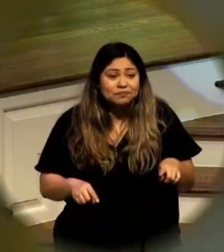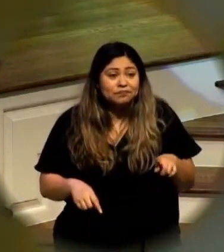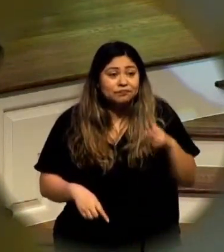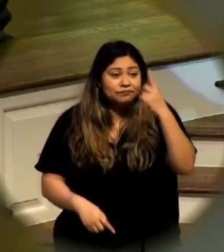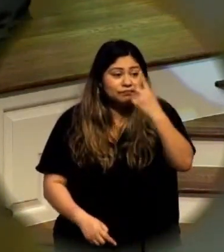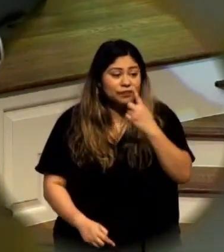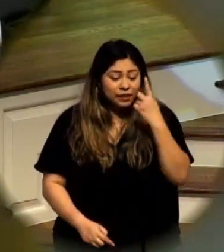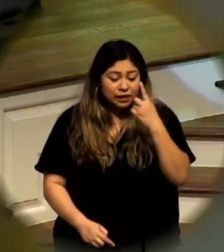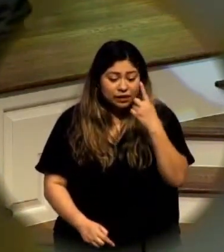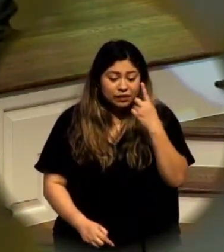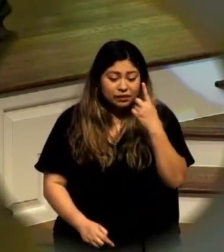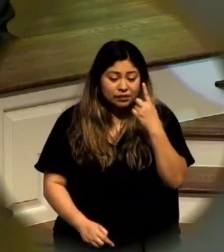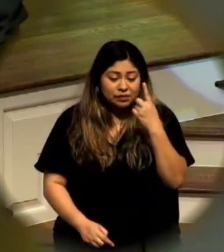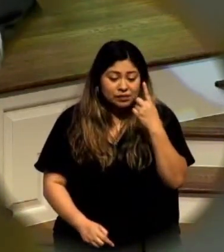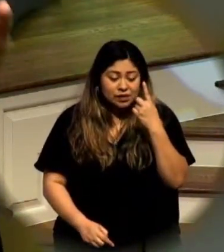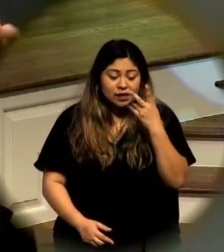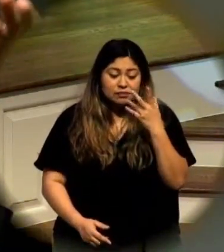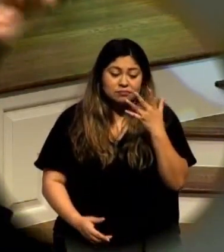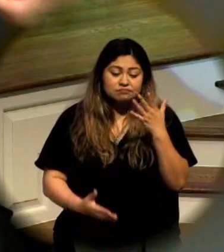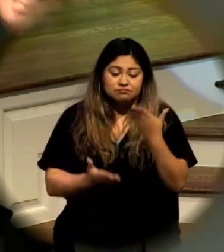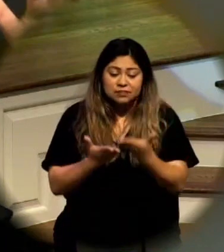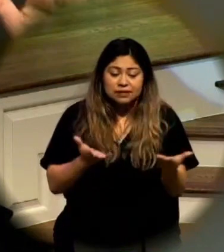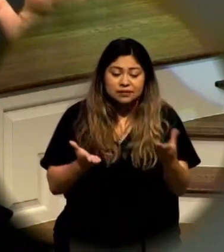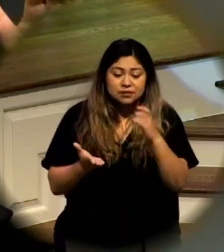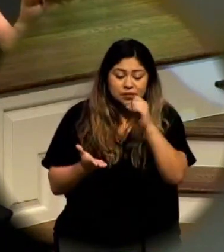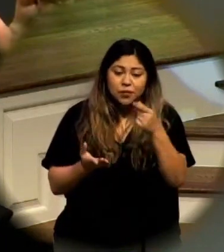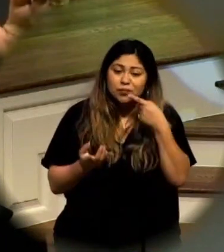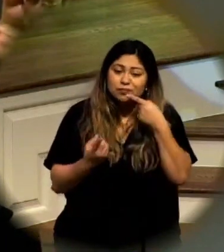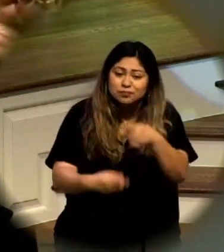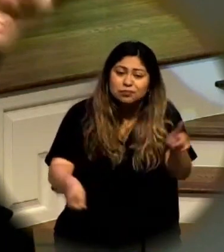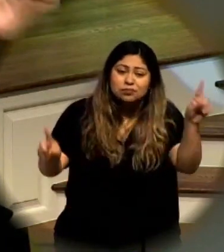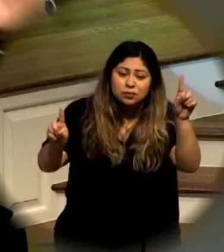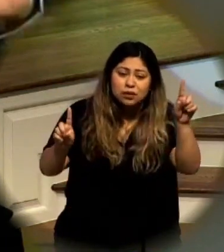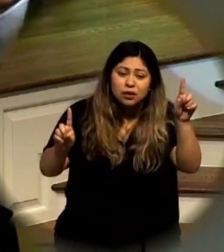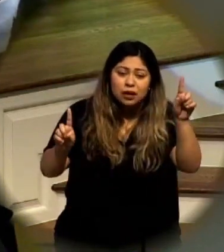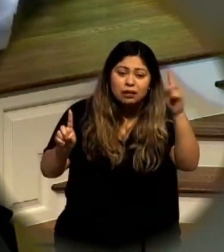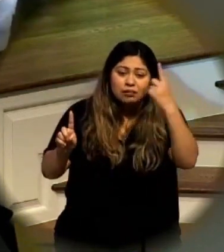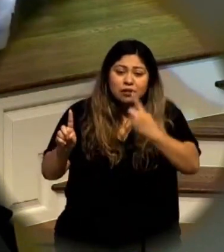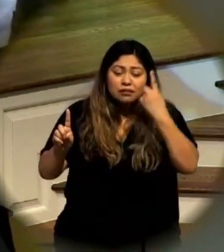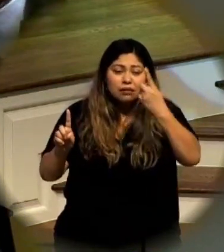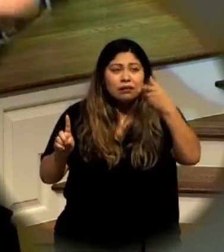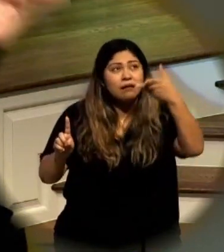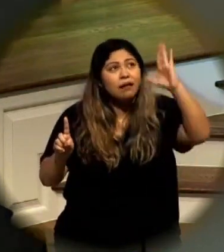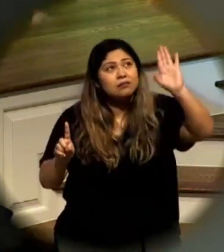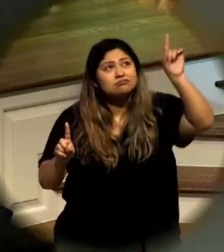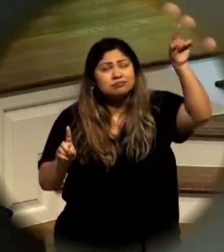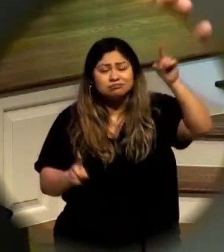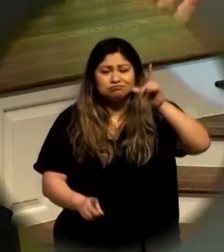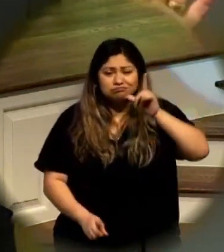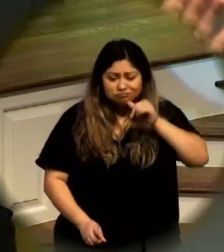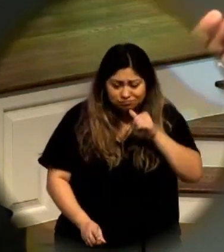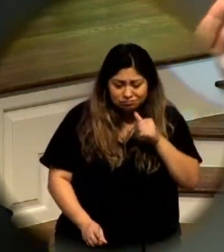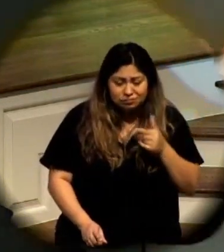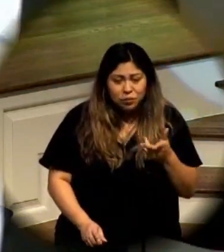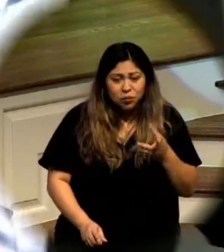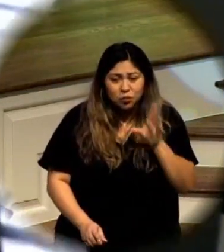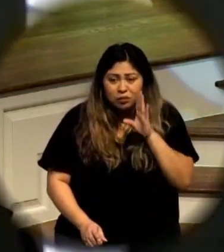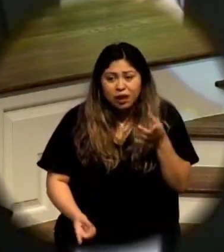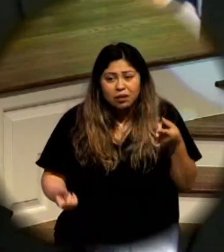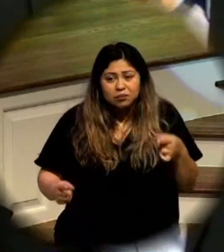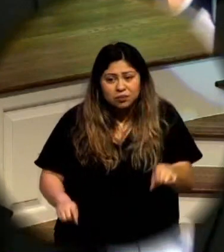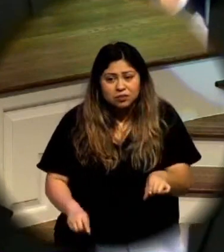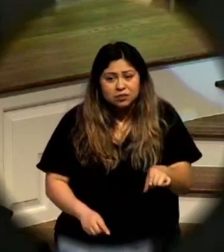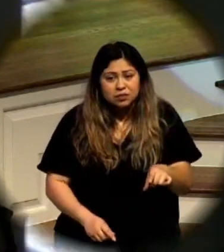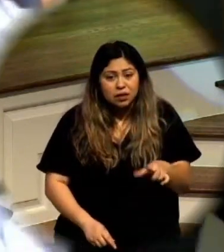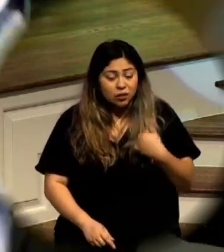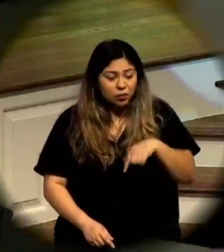go, it's easy for us to think that God is disappointed in us, because after all, we spend most of our days with the disciples trying